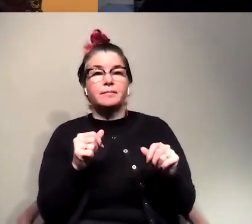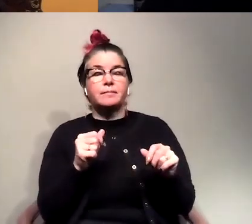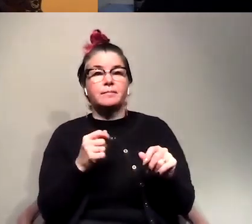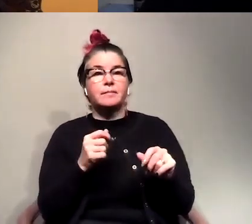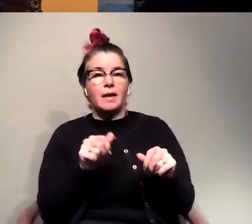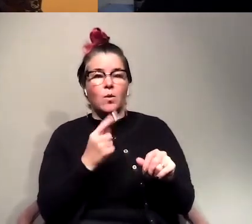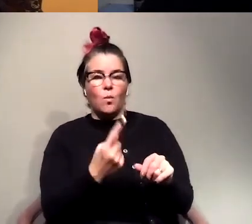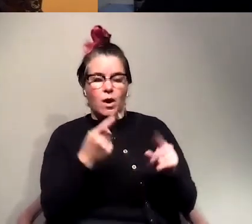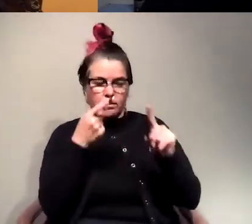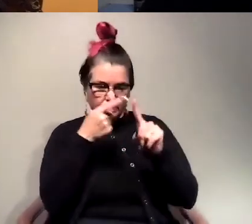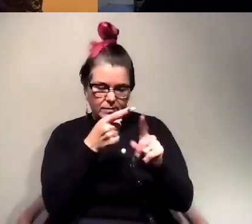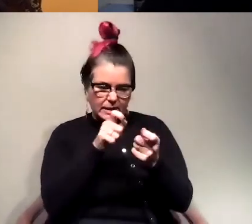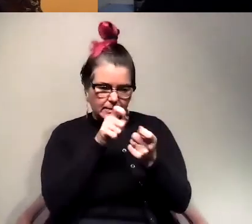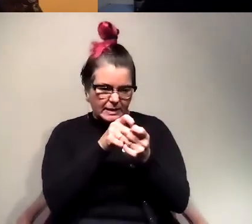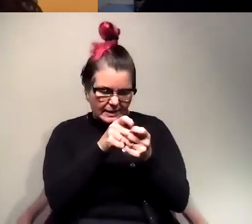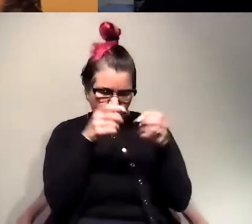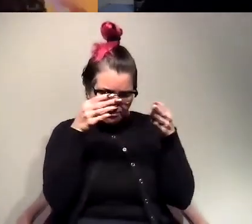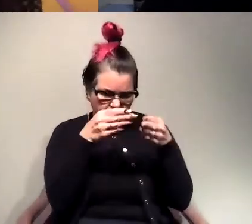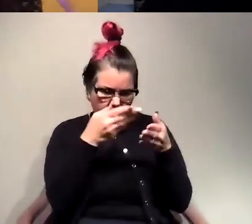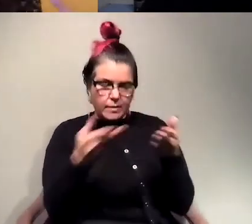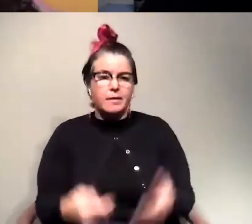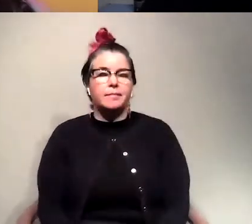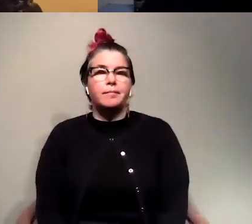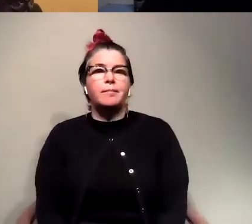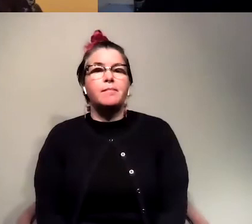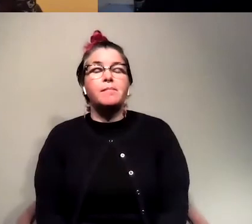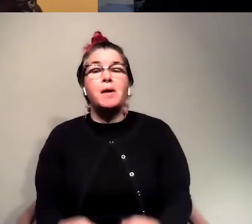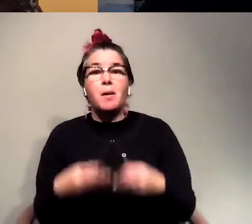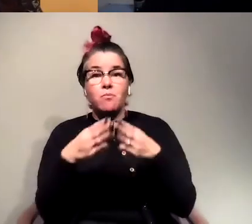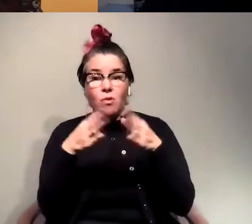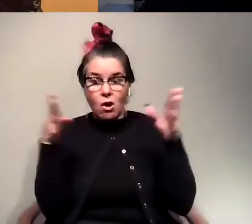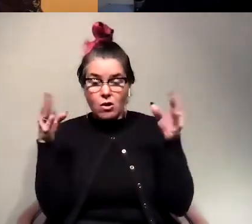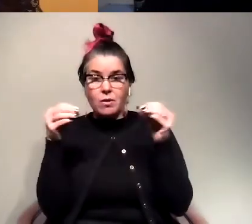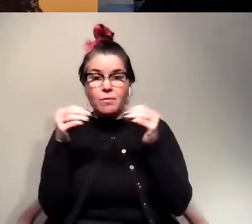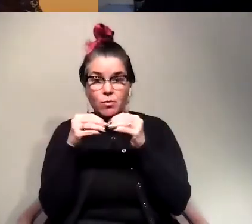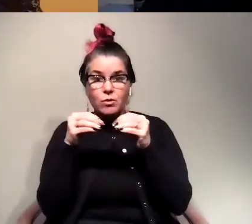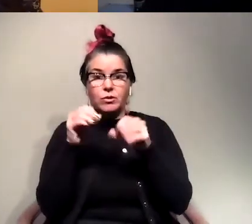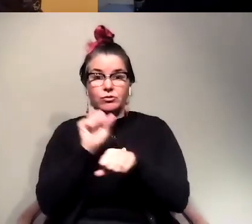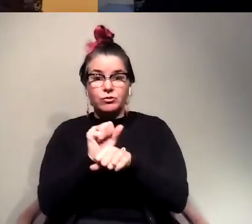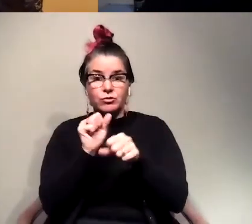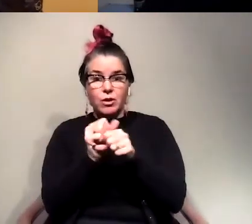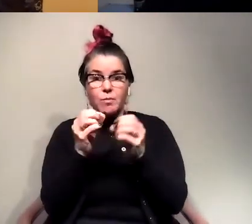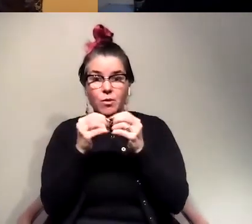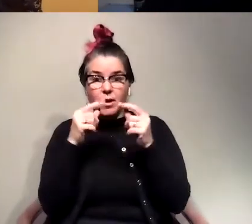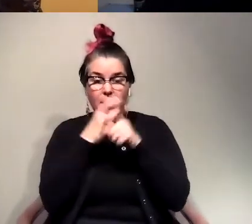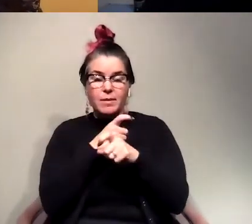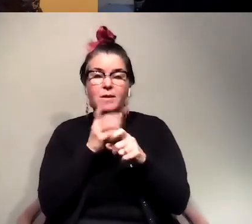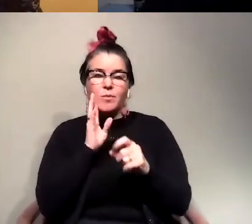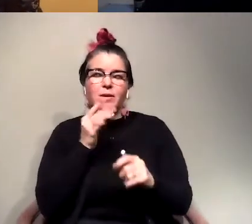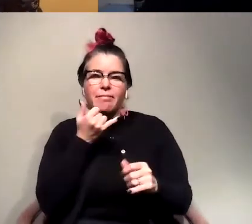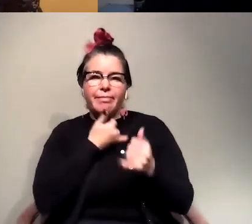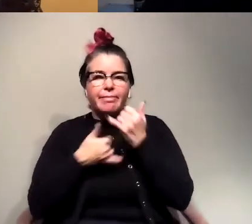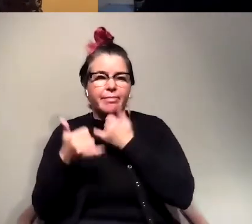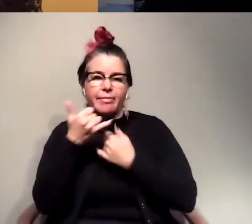one narrow thing, and the broader we try to make its task, the more it tends to have trouble, just